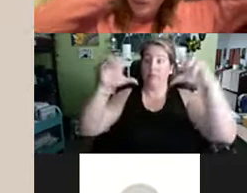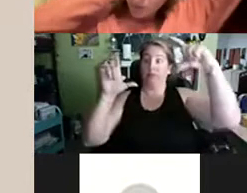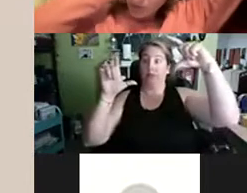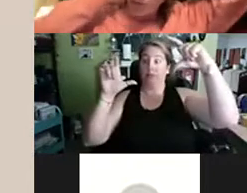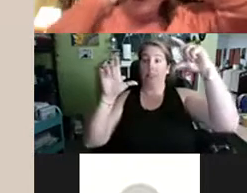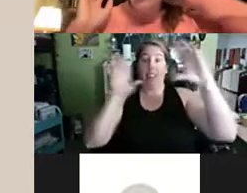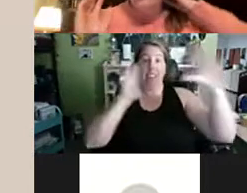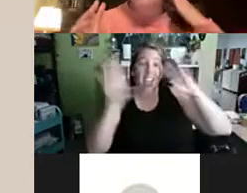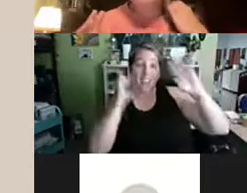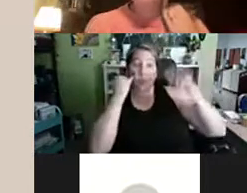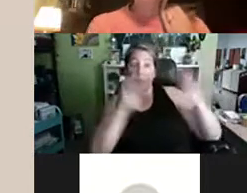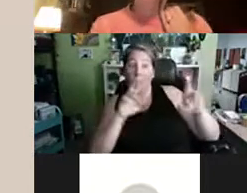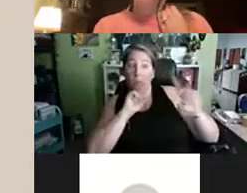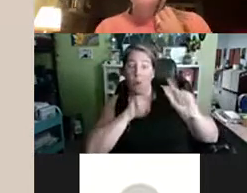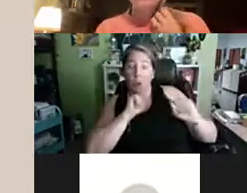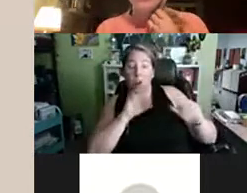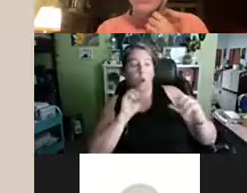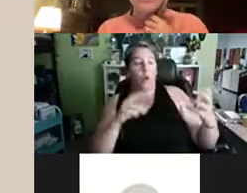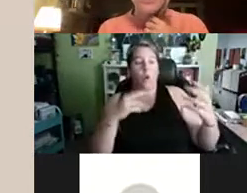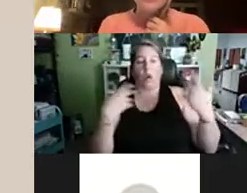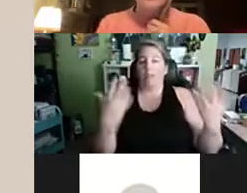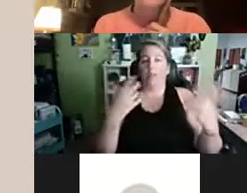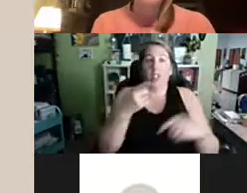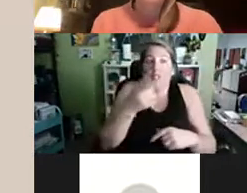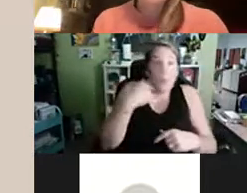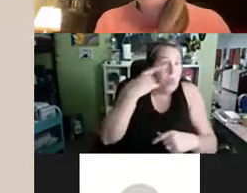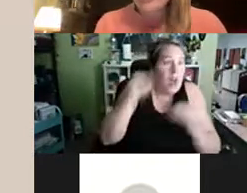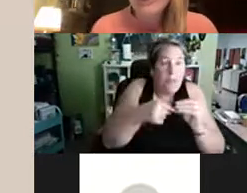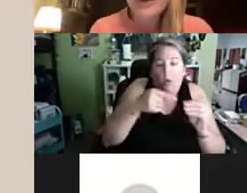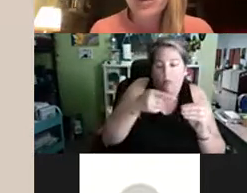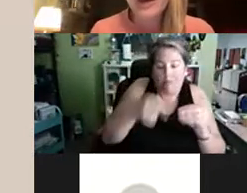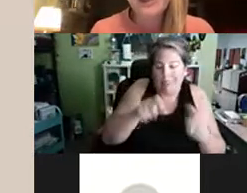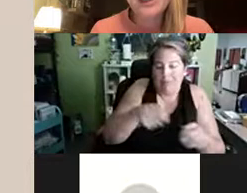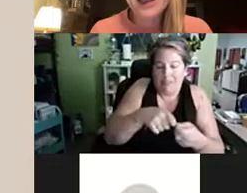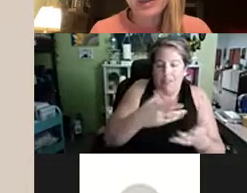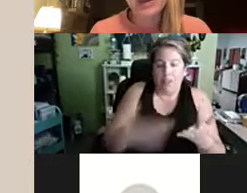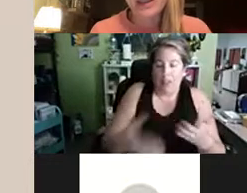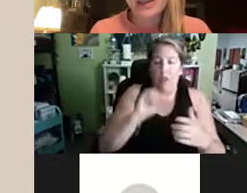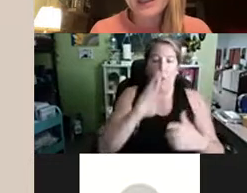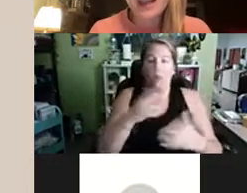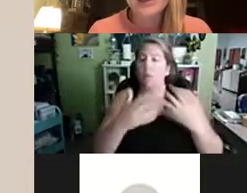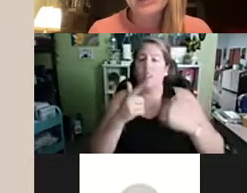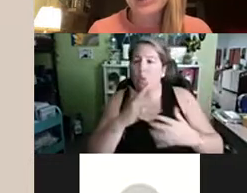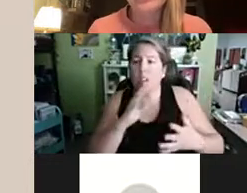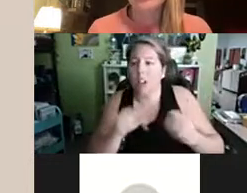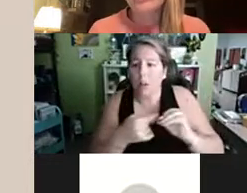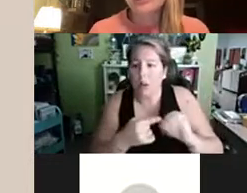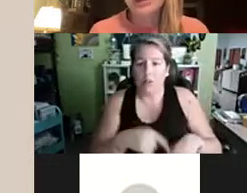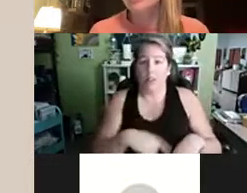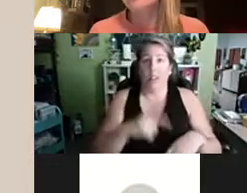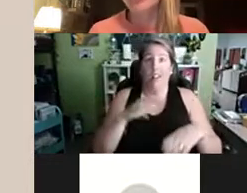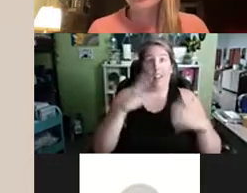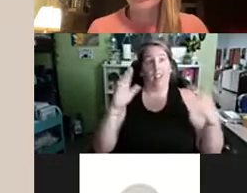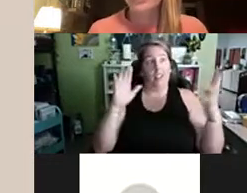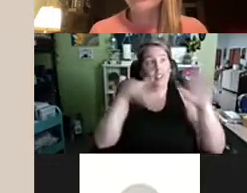if you're ready to order, or have you ever thought of this, or whatever you wanted to talk about, like the sky is blue,